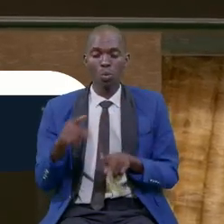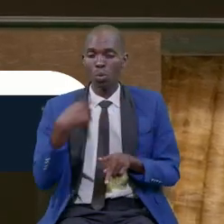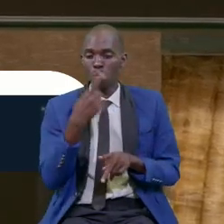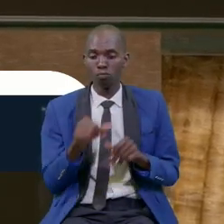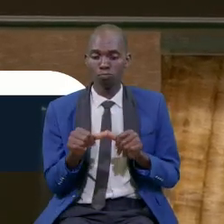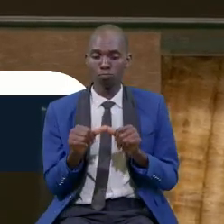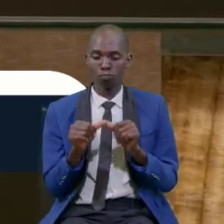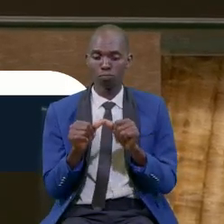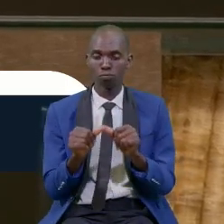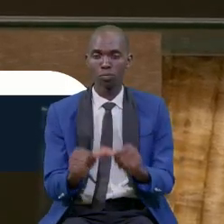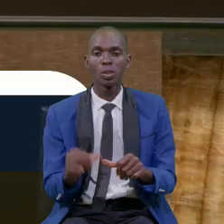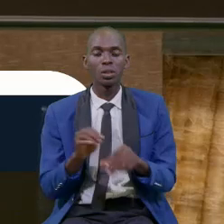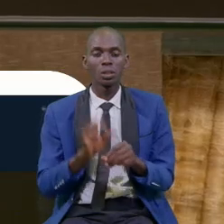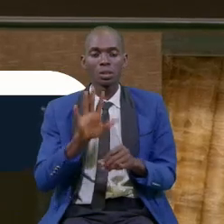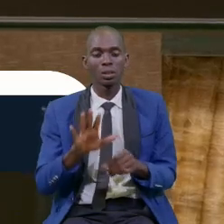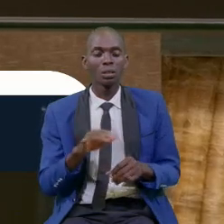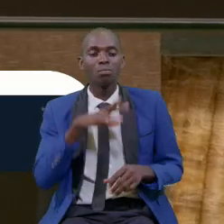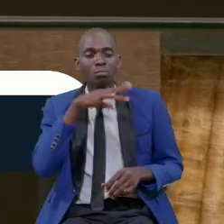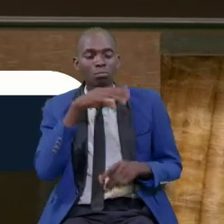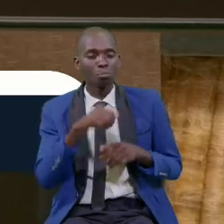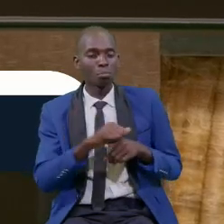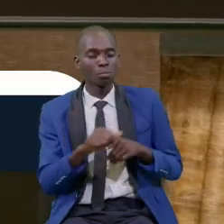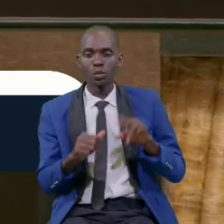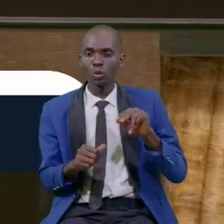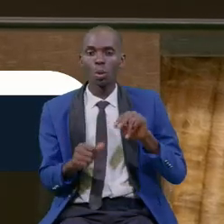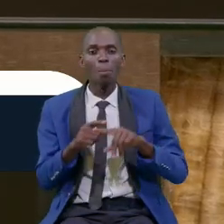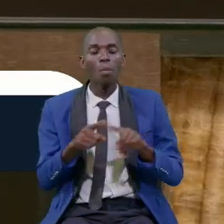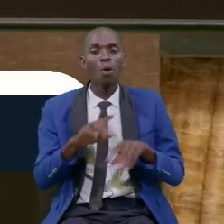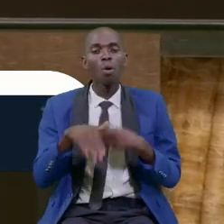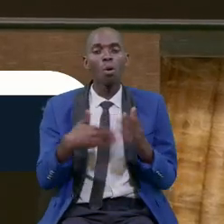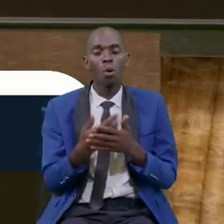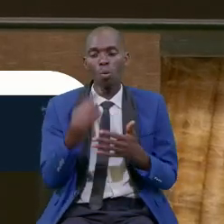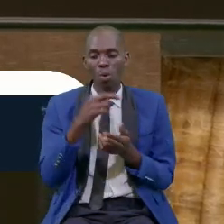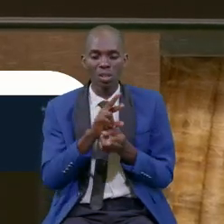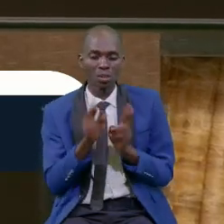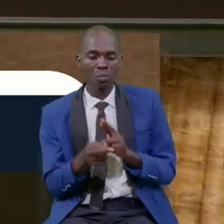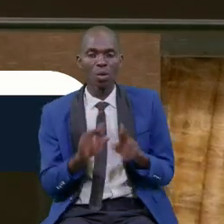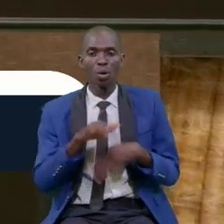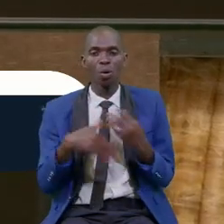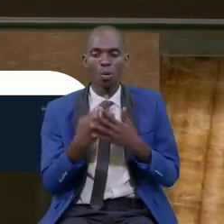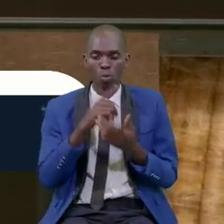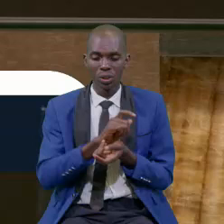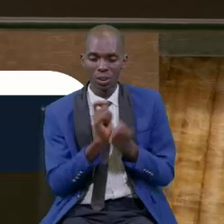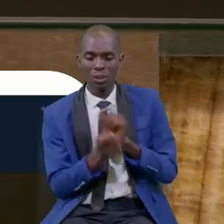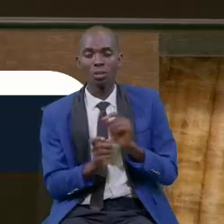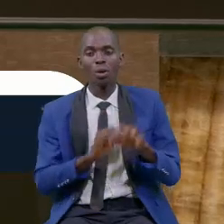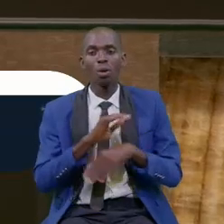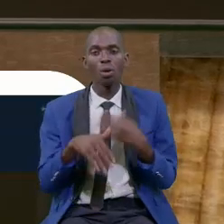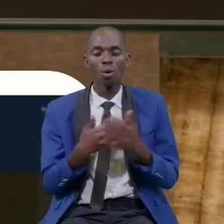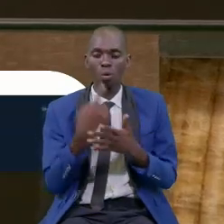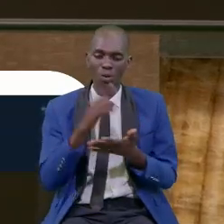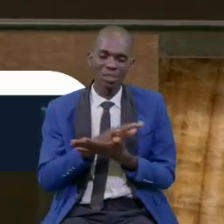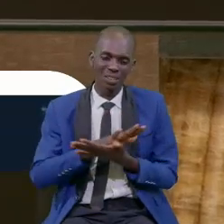in their abomination, but those who repent, those who turn, those who clear